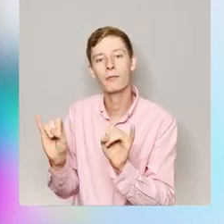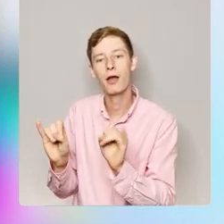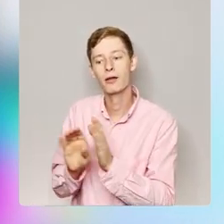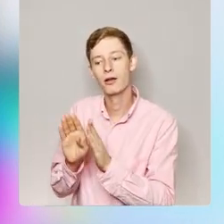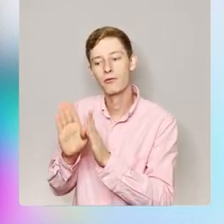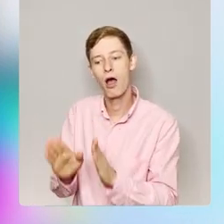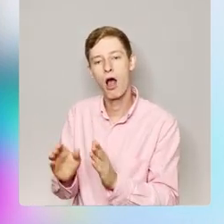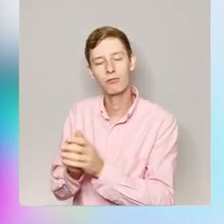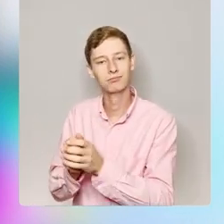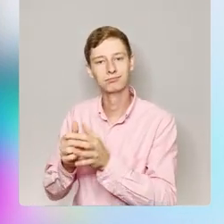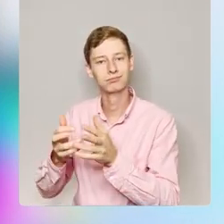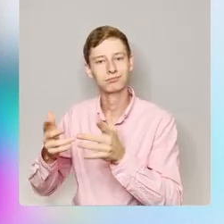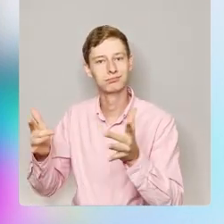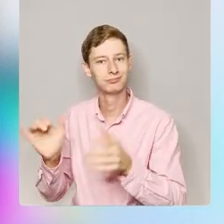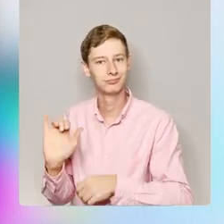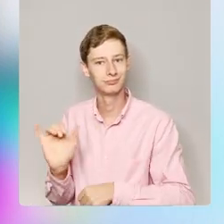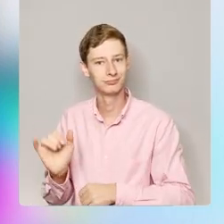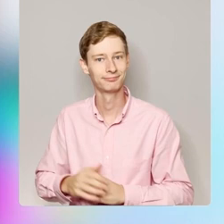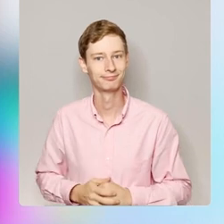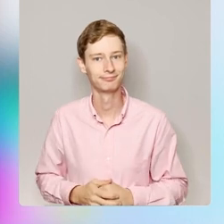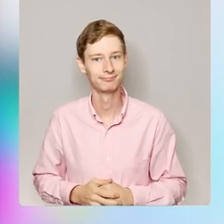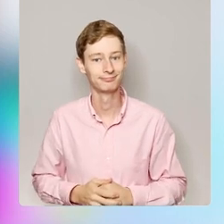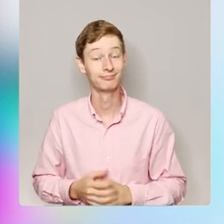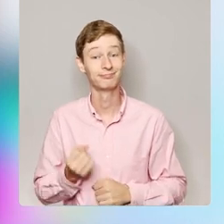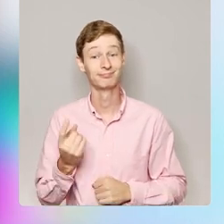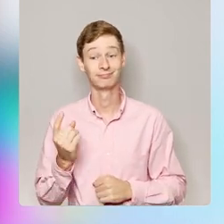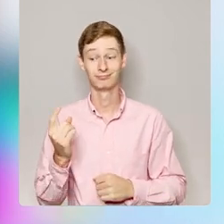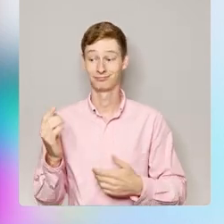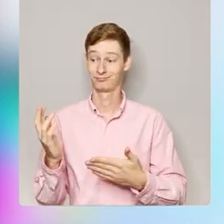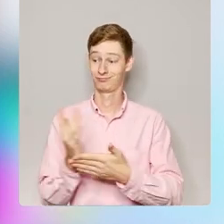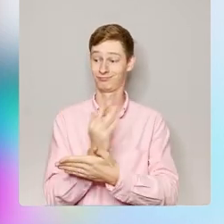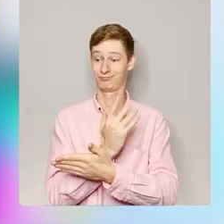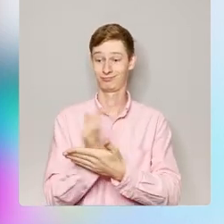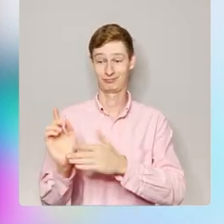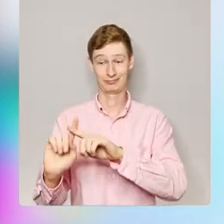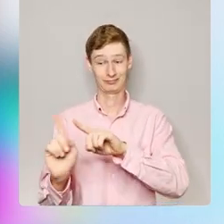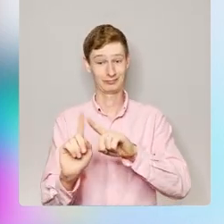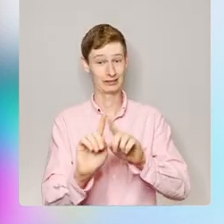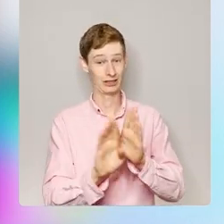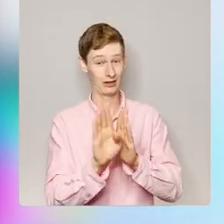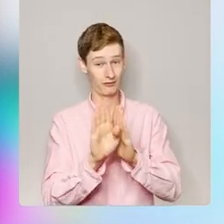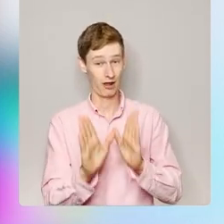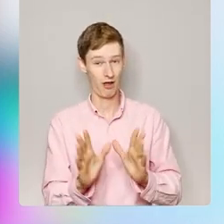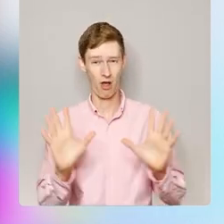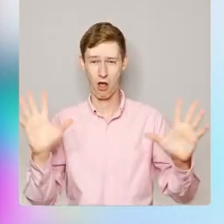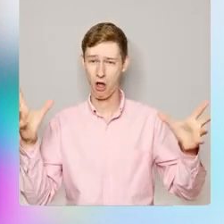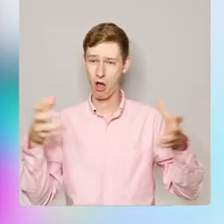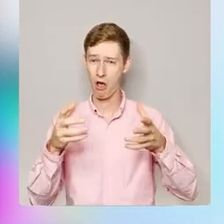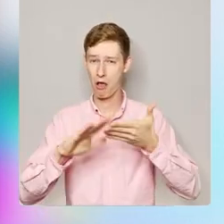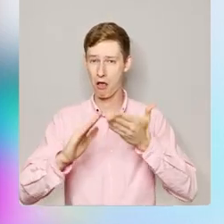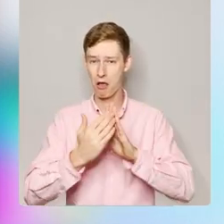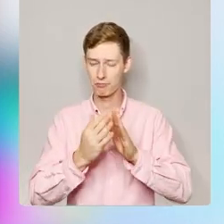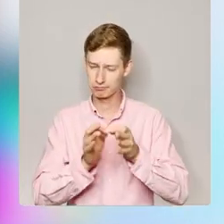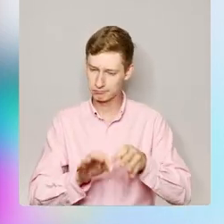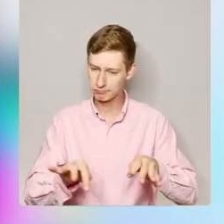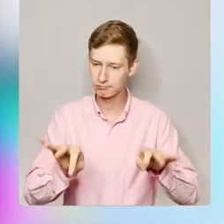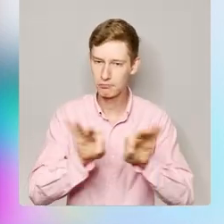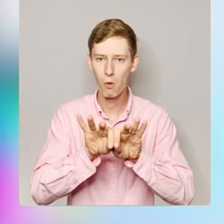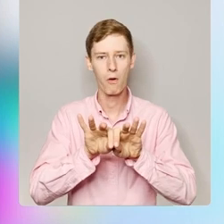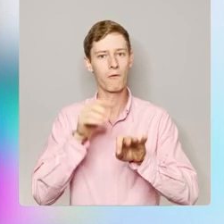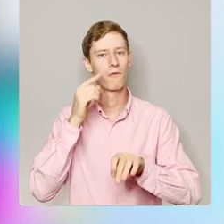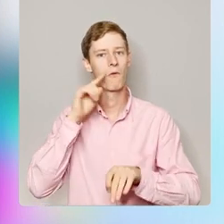developers. The broader community of developers is absolutely critical to push innovation and experimentation forward on our